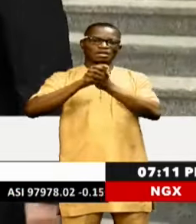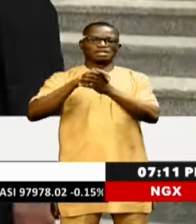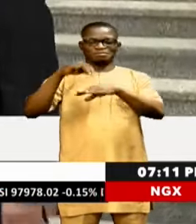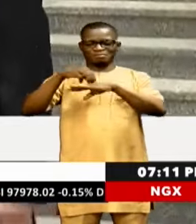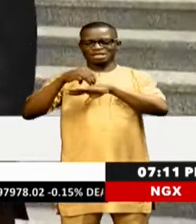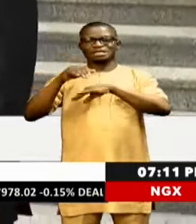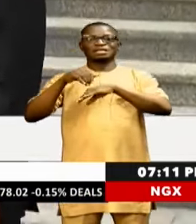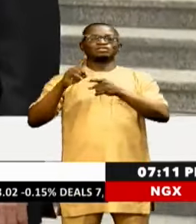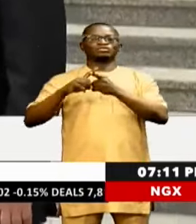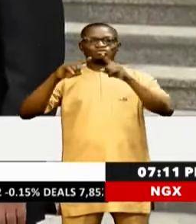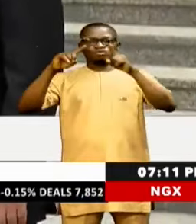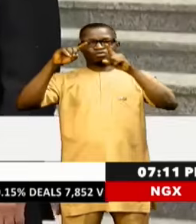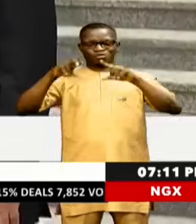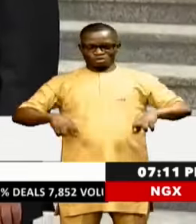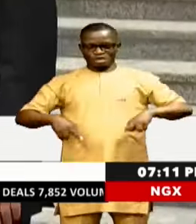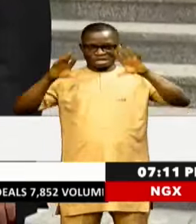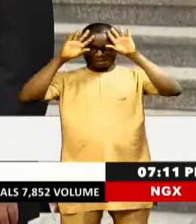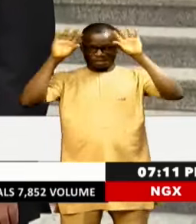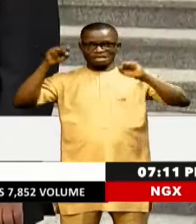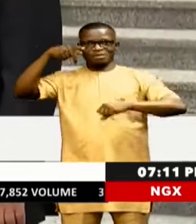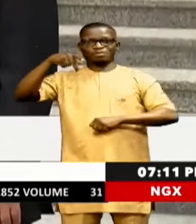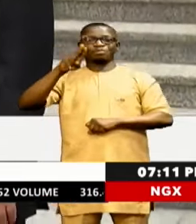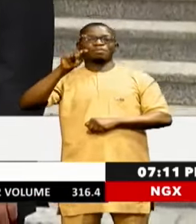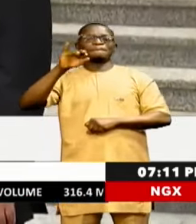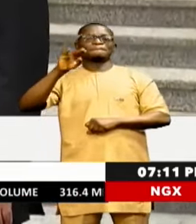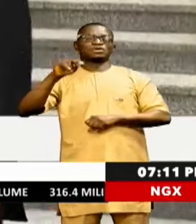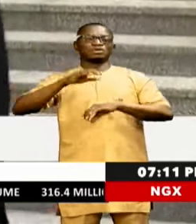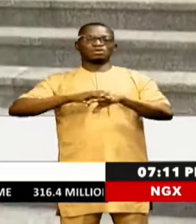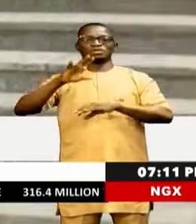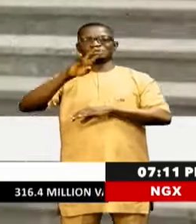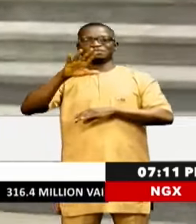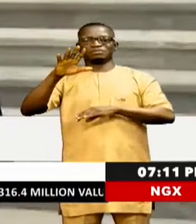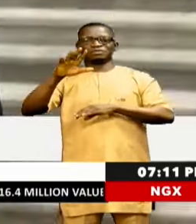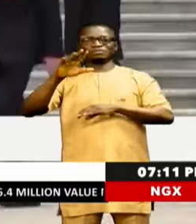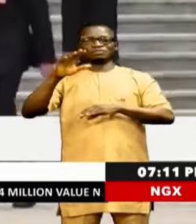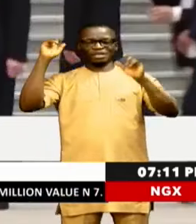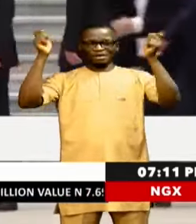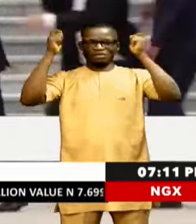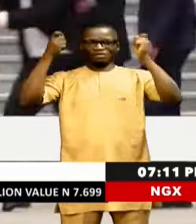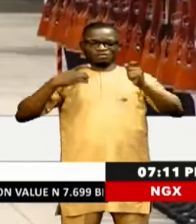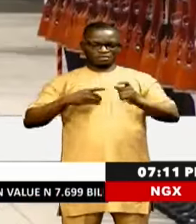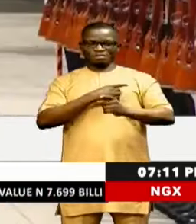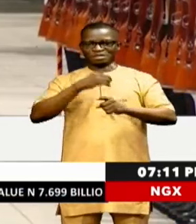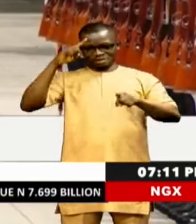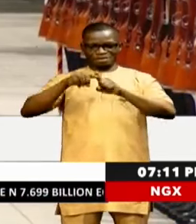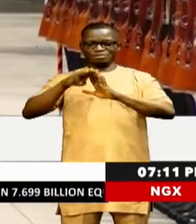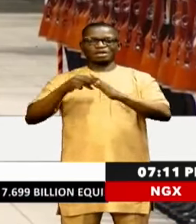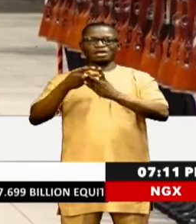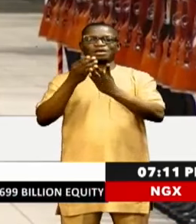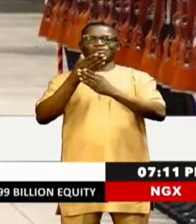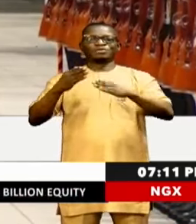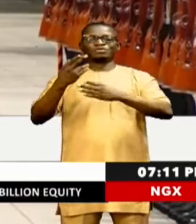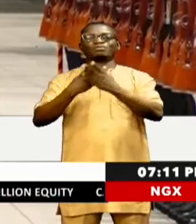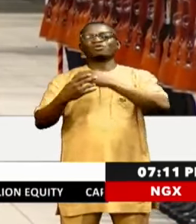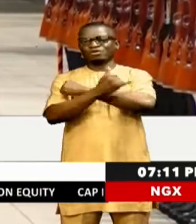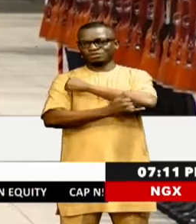sent to Russian President Vladimir Putin on the 75th anniversary of diplomatic ties between the two countries. Reports